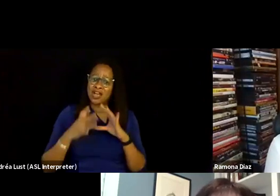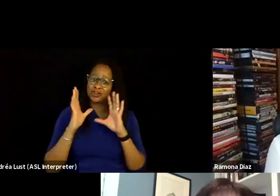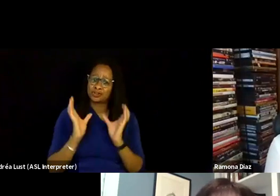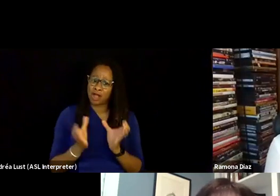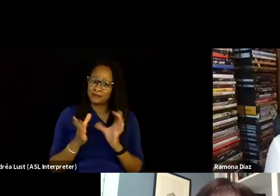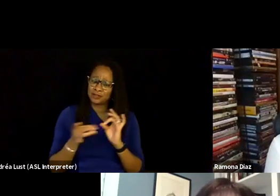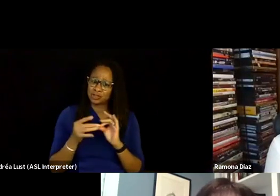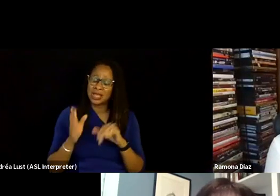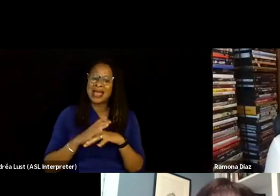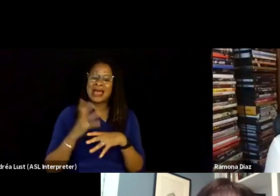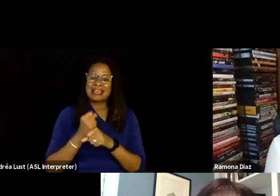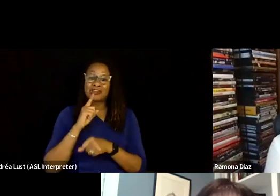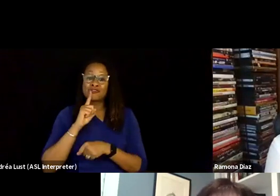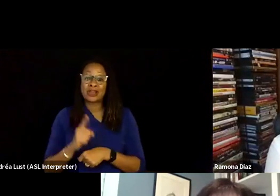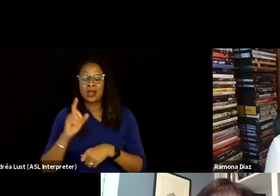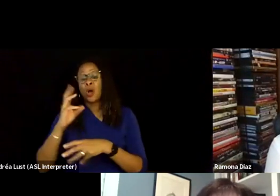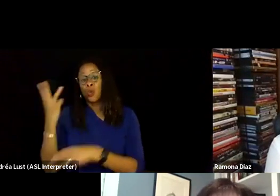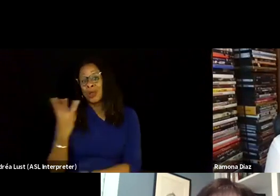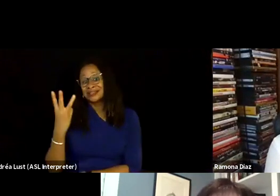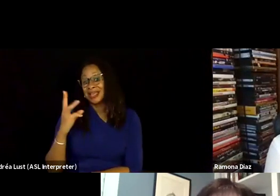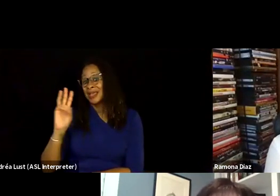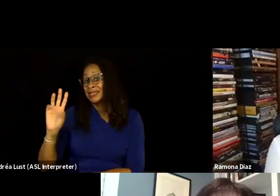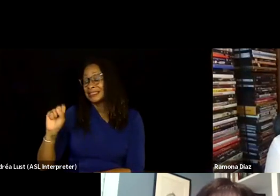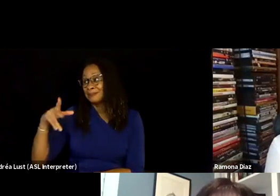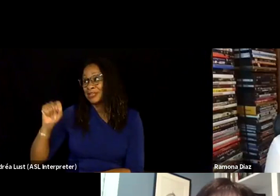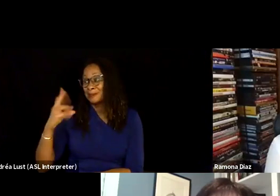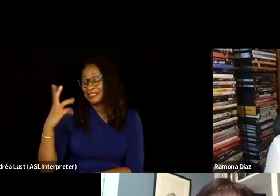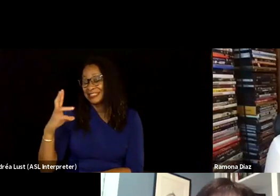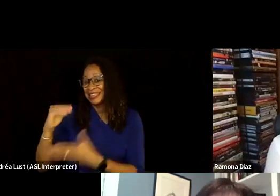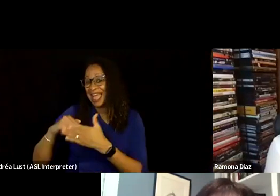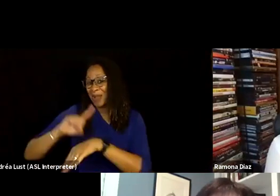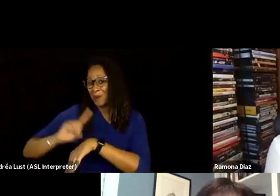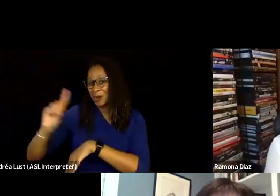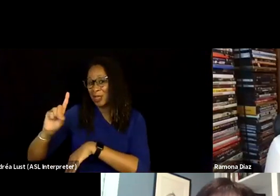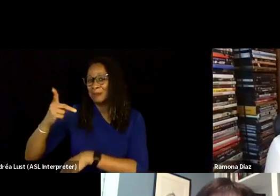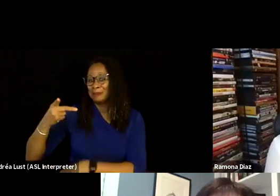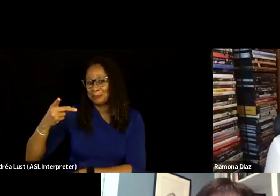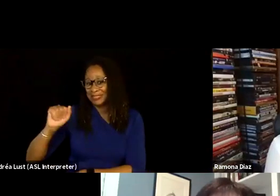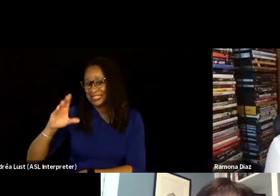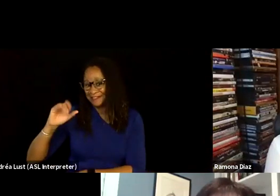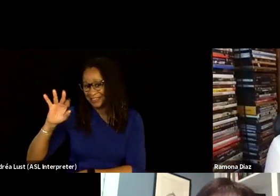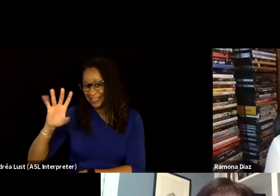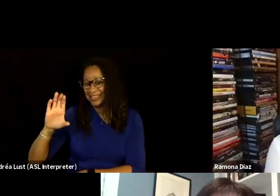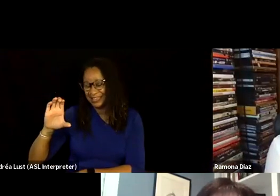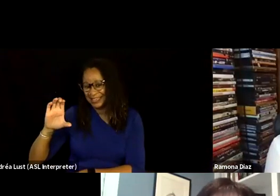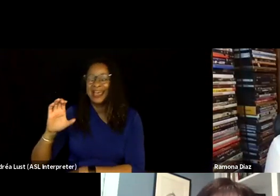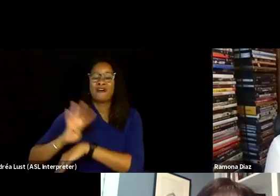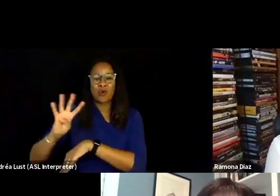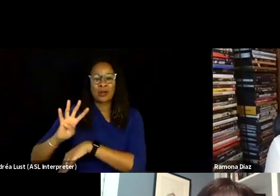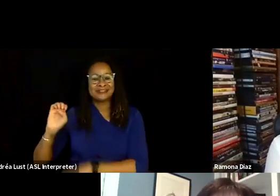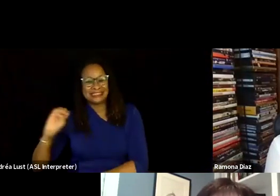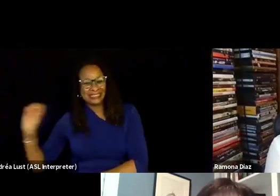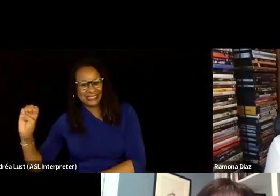sessions on Wednesday, September 16th. At 1 p.m. Pacific time, 4 p.m. Eastern time. We're going to talk